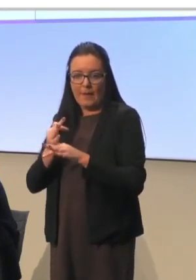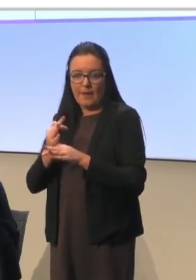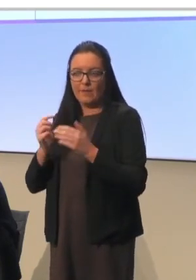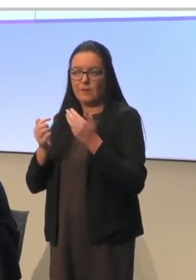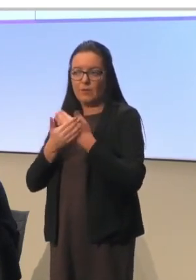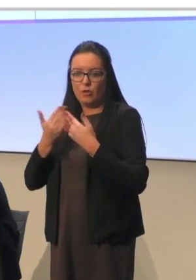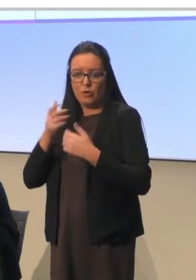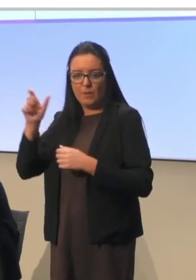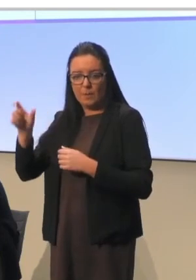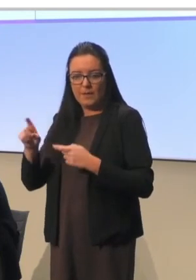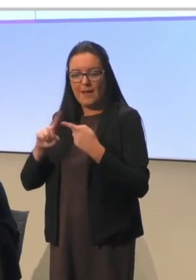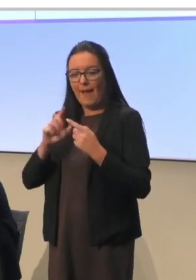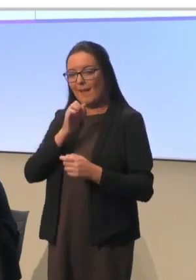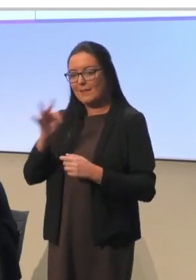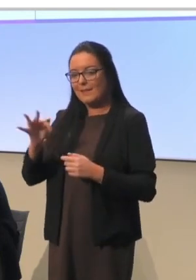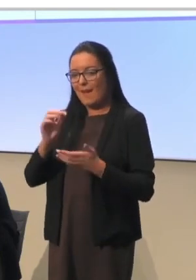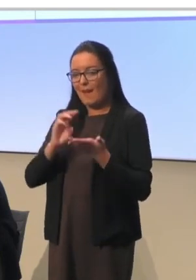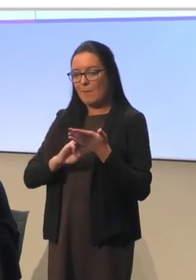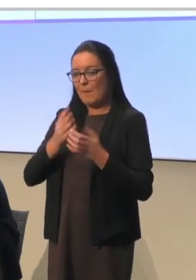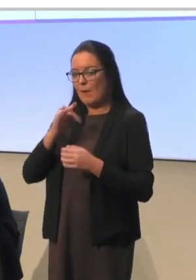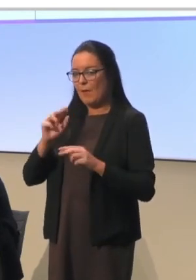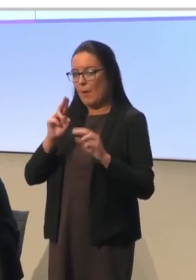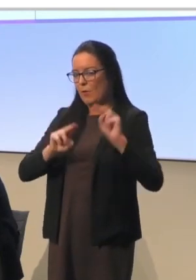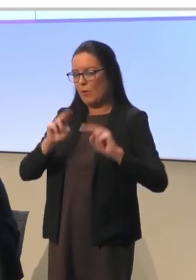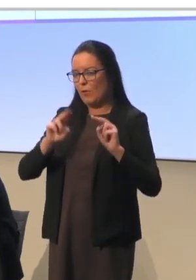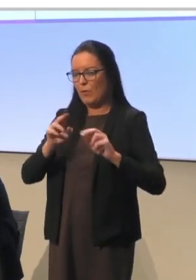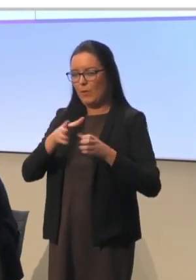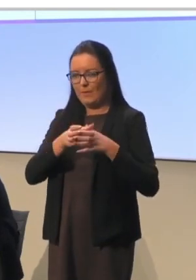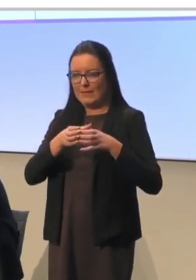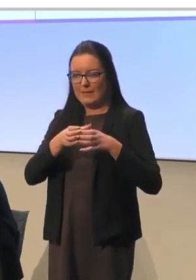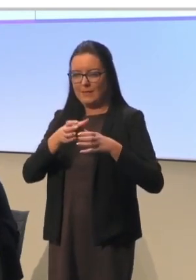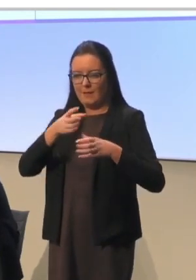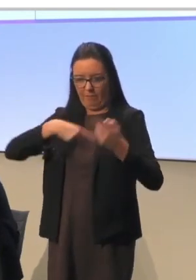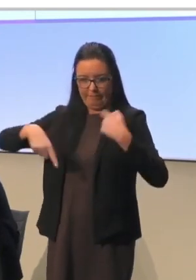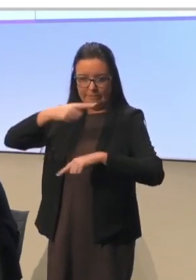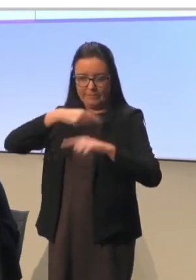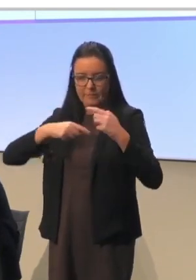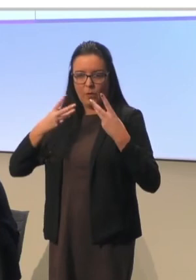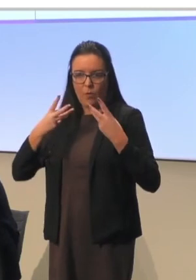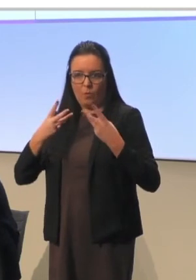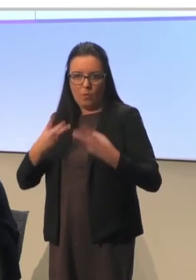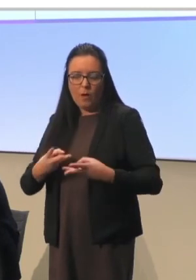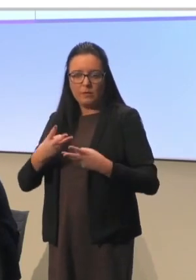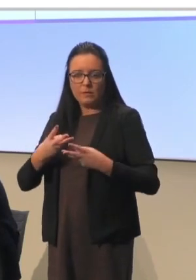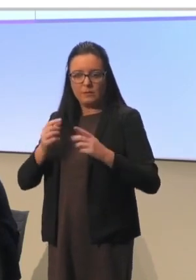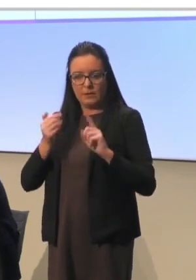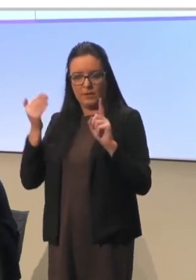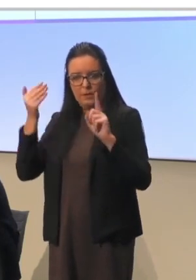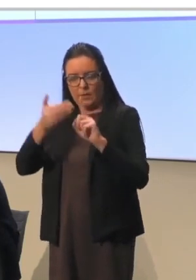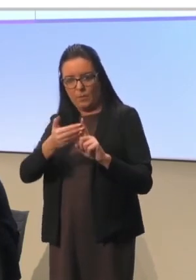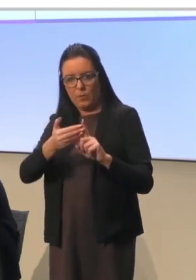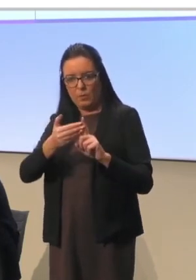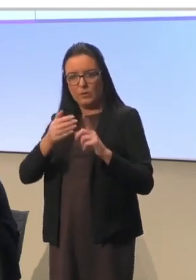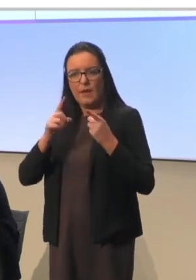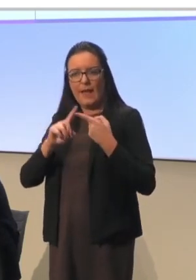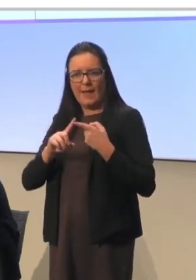staff member from the new facility together. Because we were trying to hold an holistic approach, but it is fragmented. So disconnect